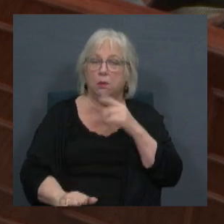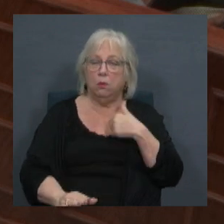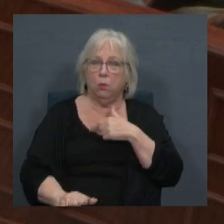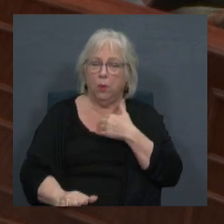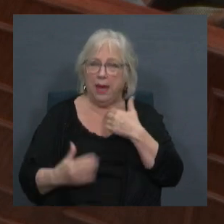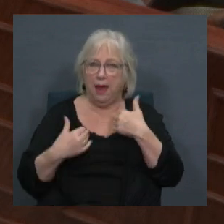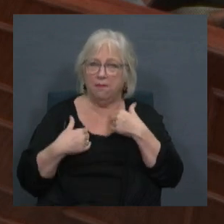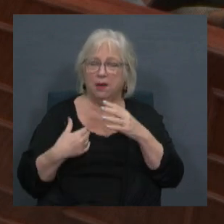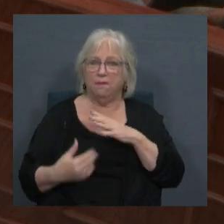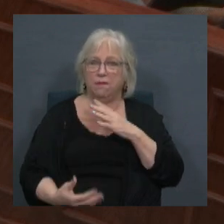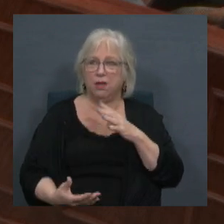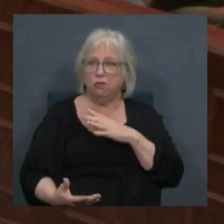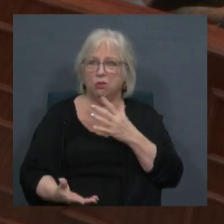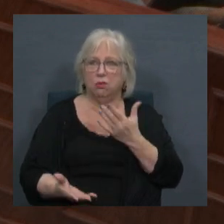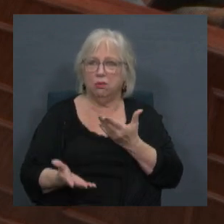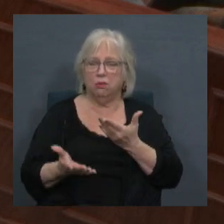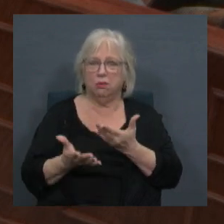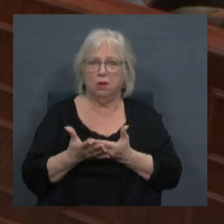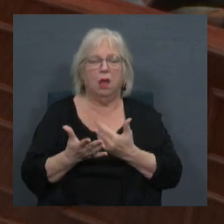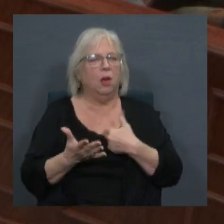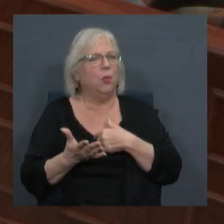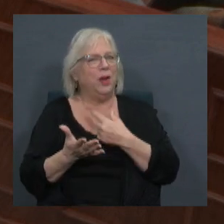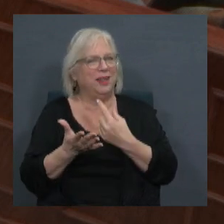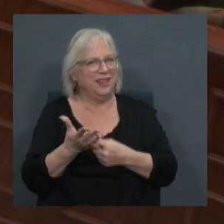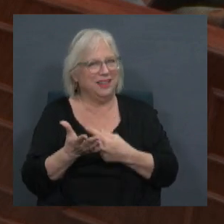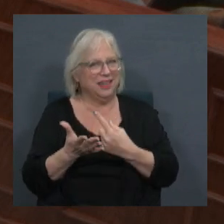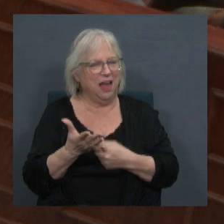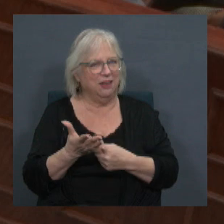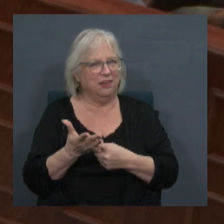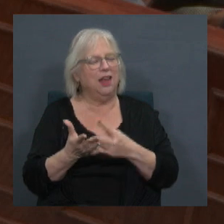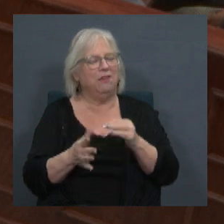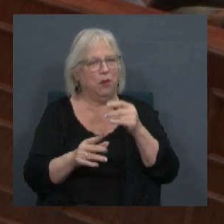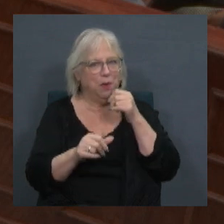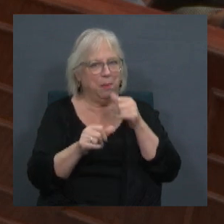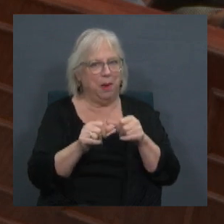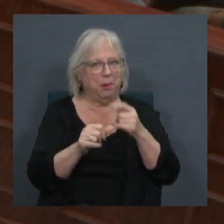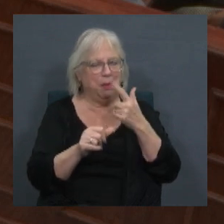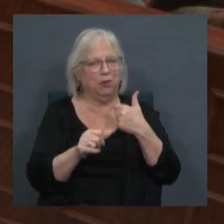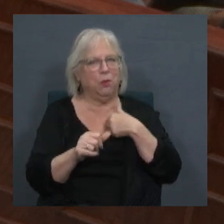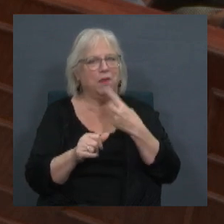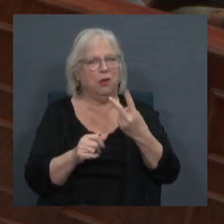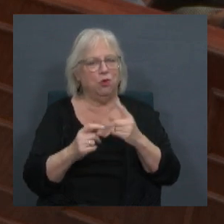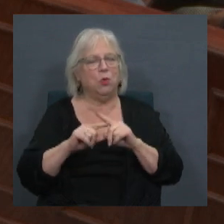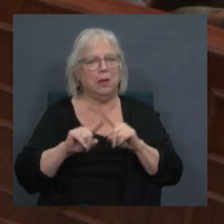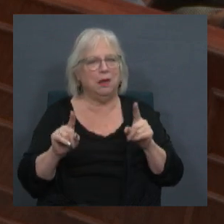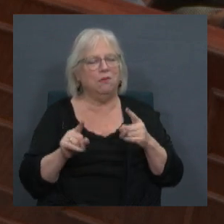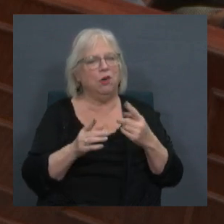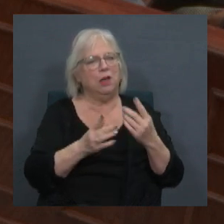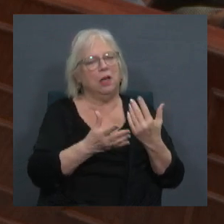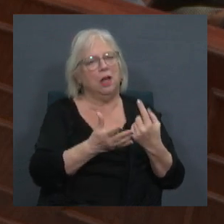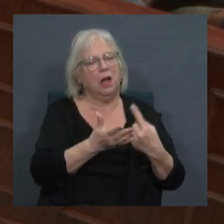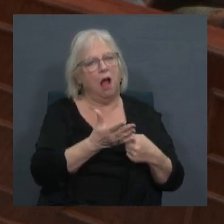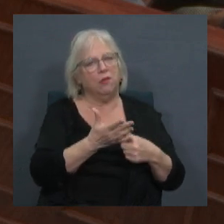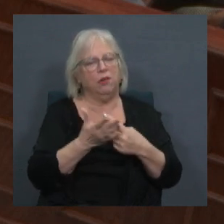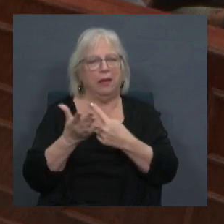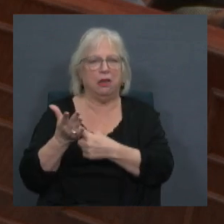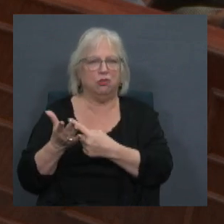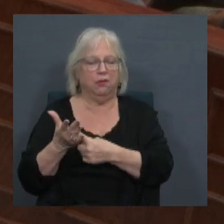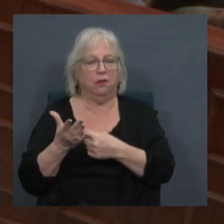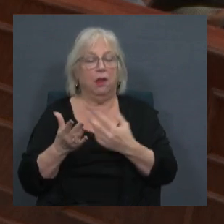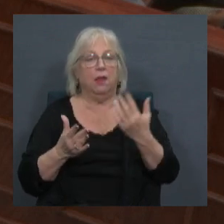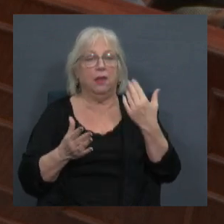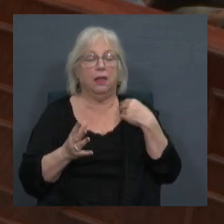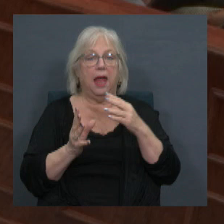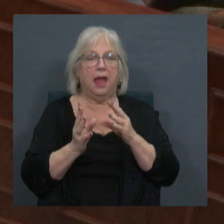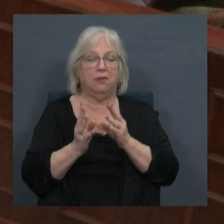official? We discussed, so if you remember, because we had 2 different conversations, at the last meeting,